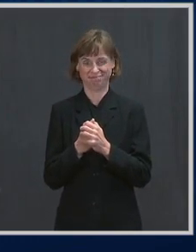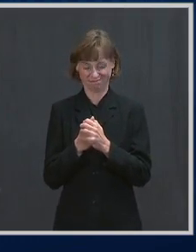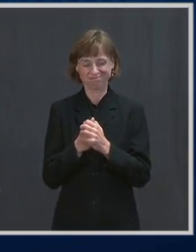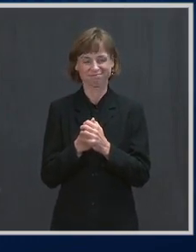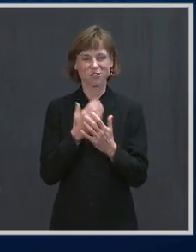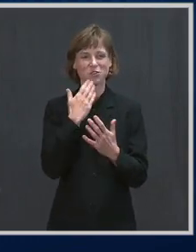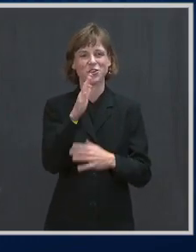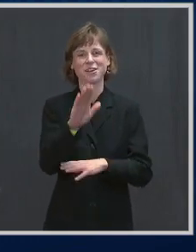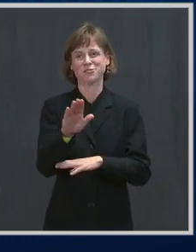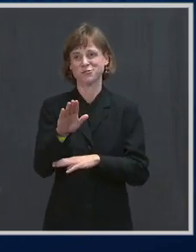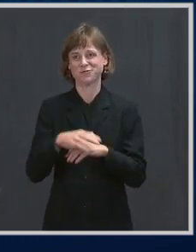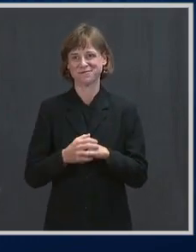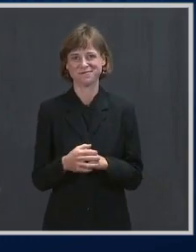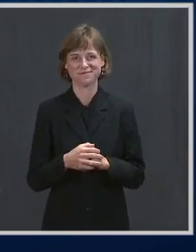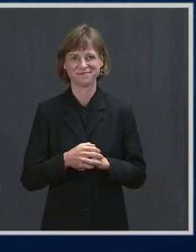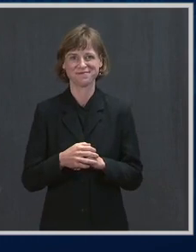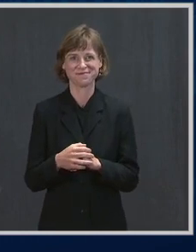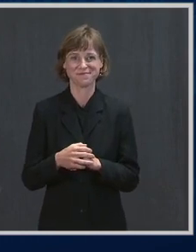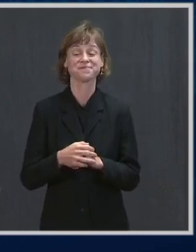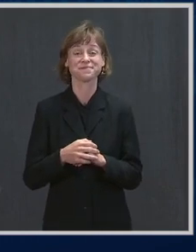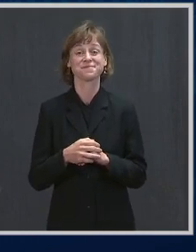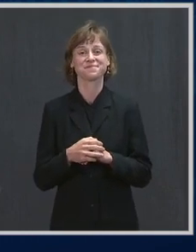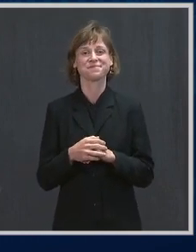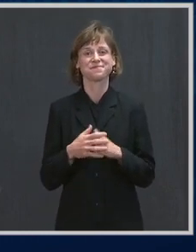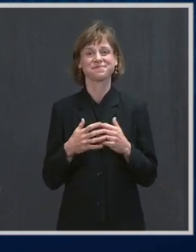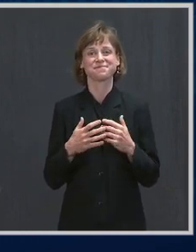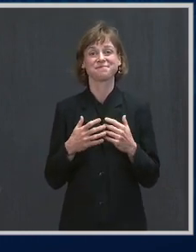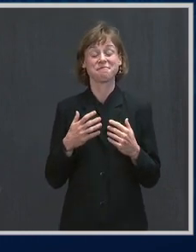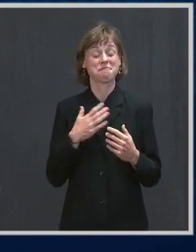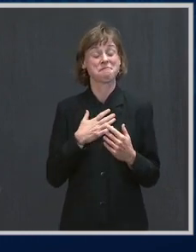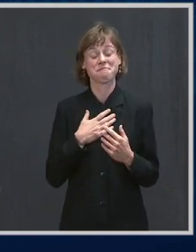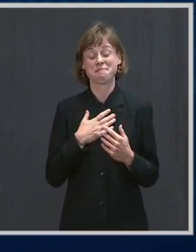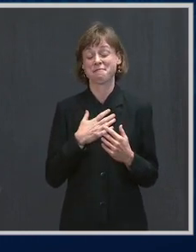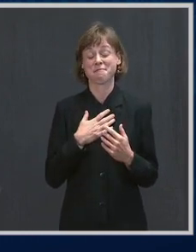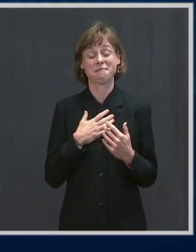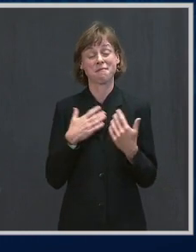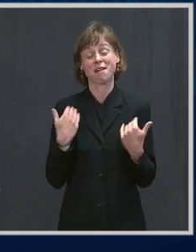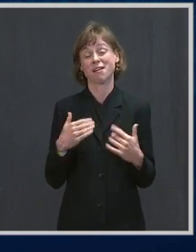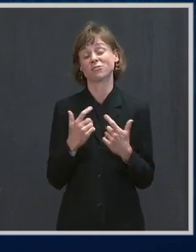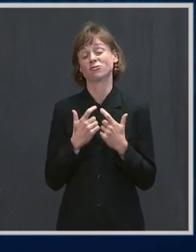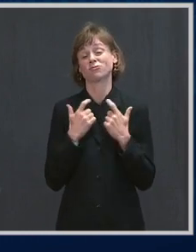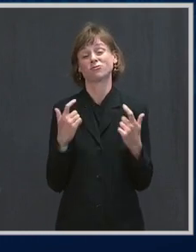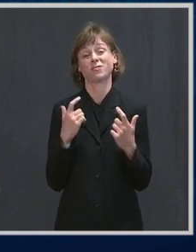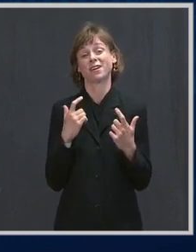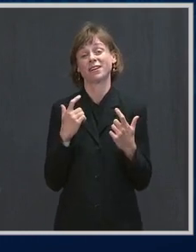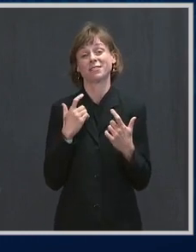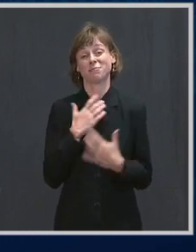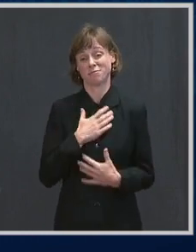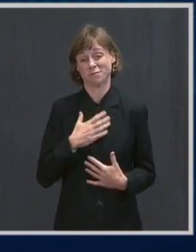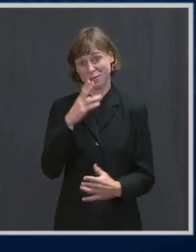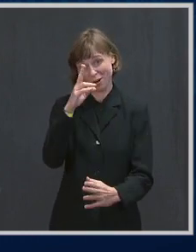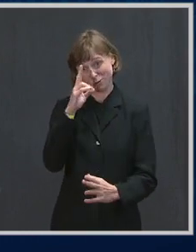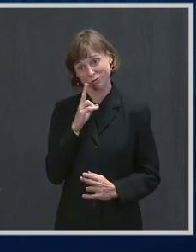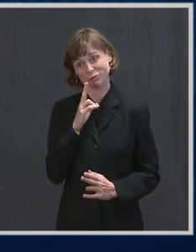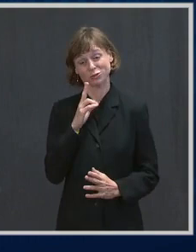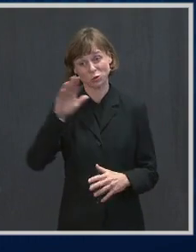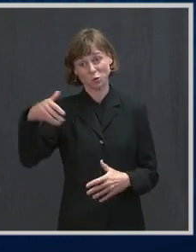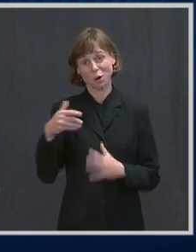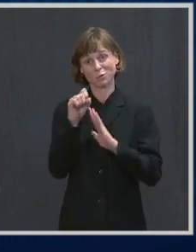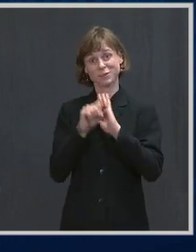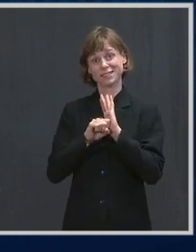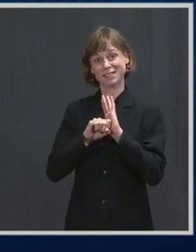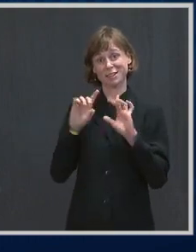Good afternoon. It is my great pleasure to welcome to the State Department, for the very first